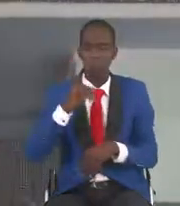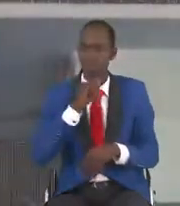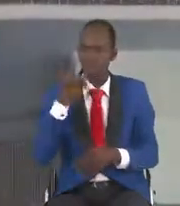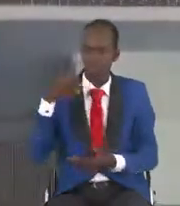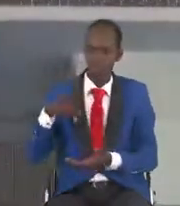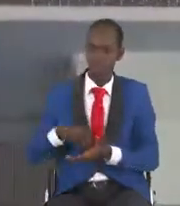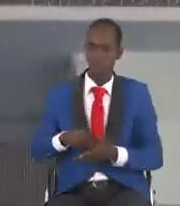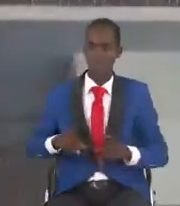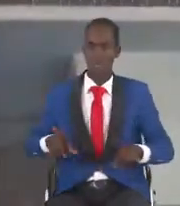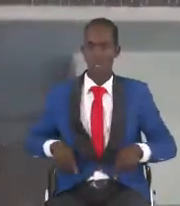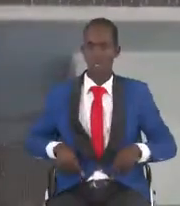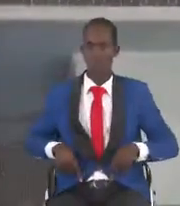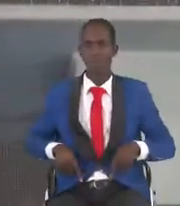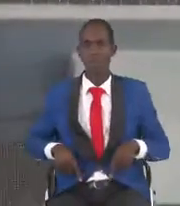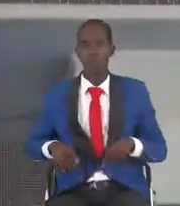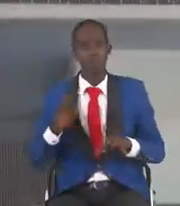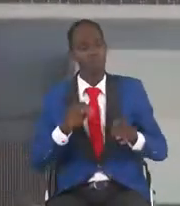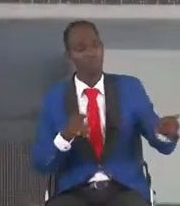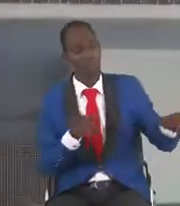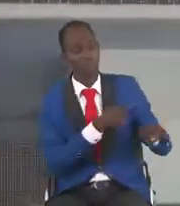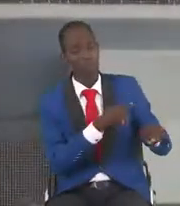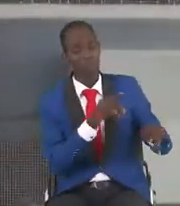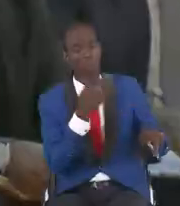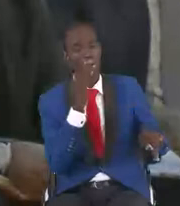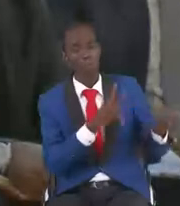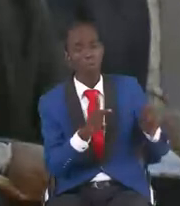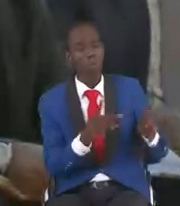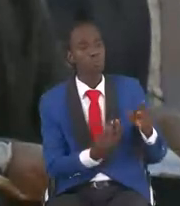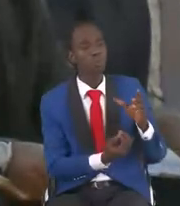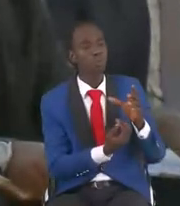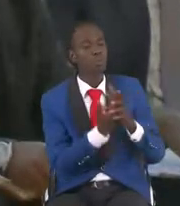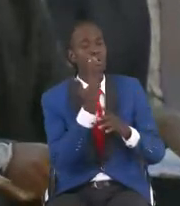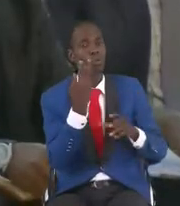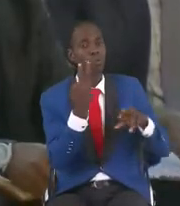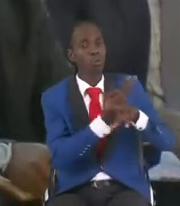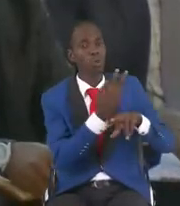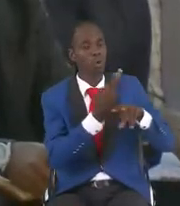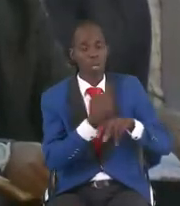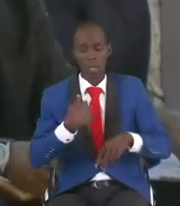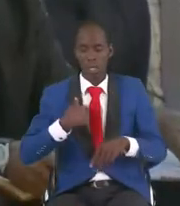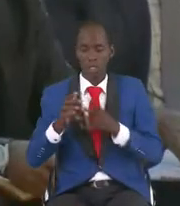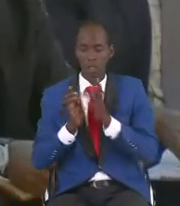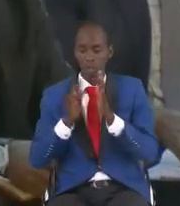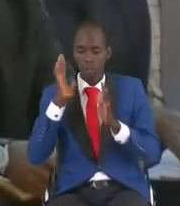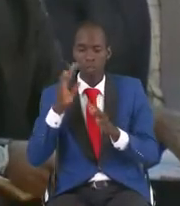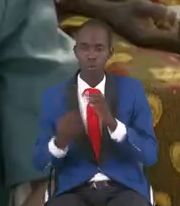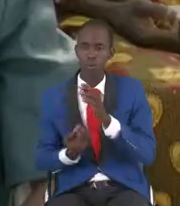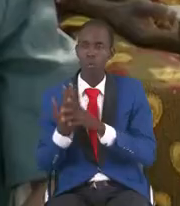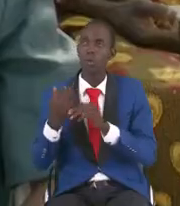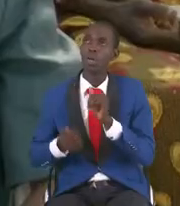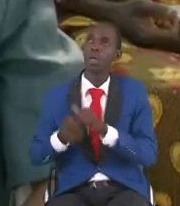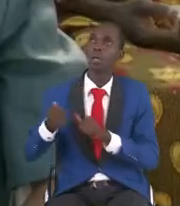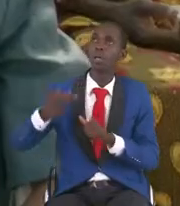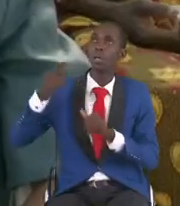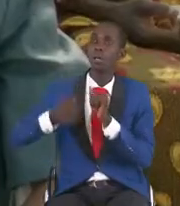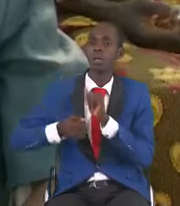and worse, I will be going better and better. Amen. Higher and higher. Amen. Greater and greater. Amen. If